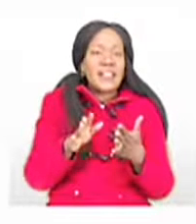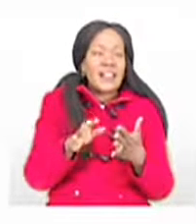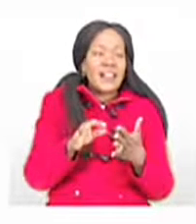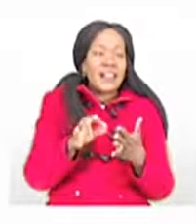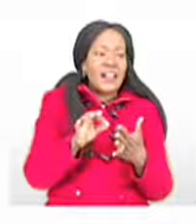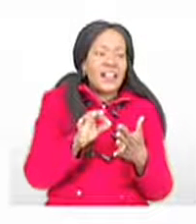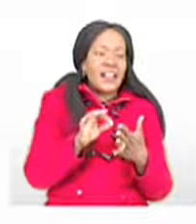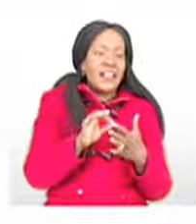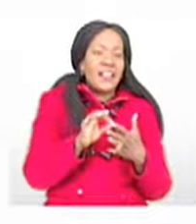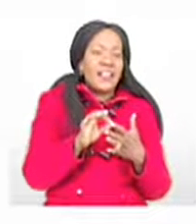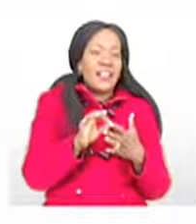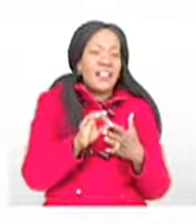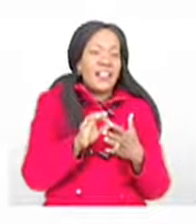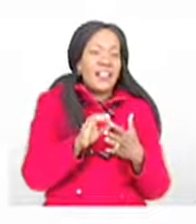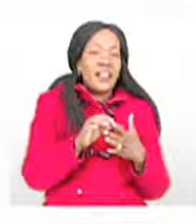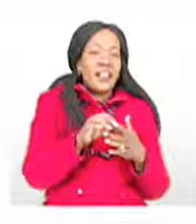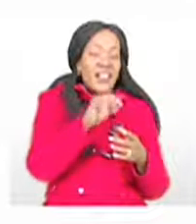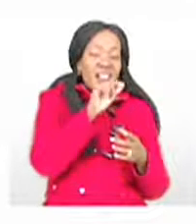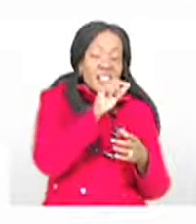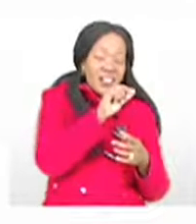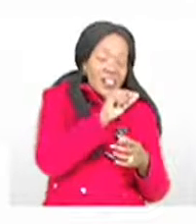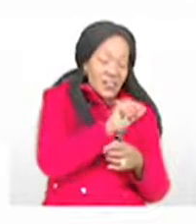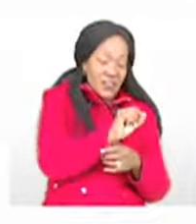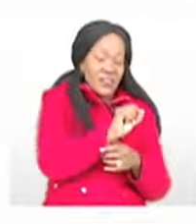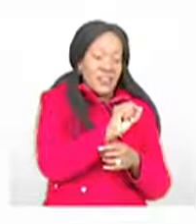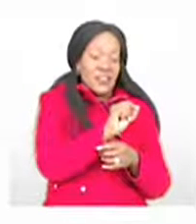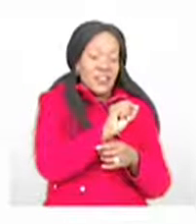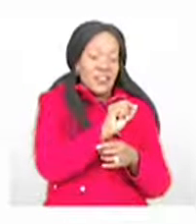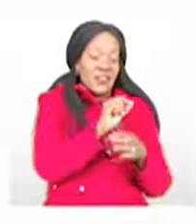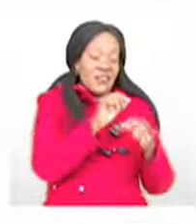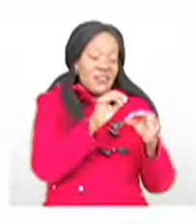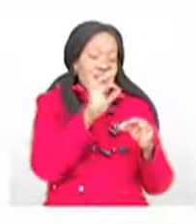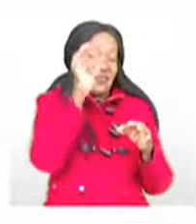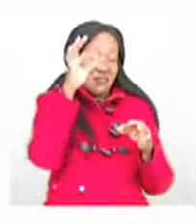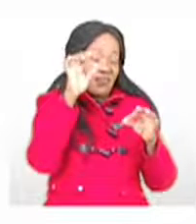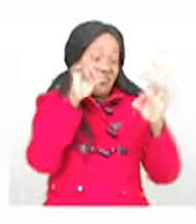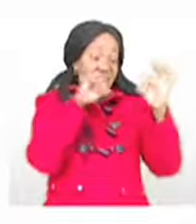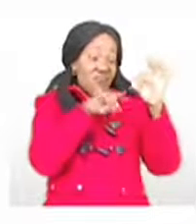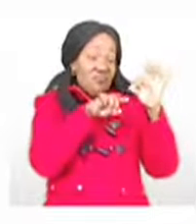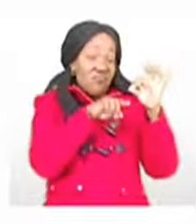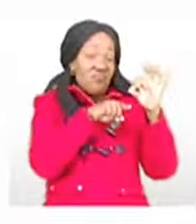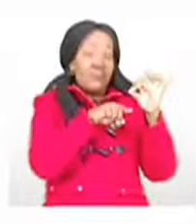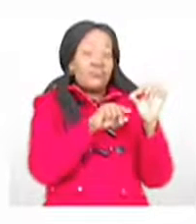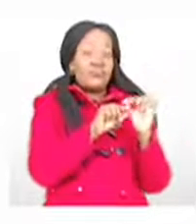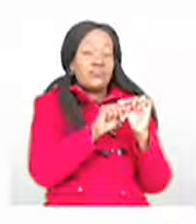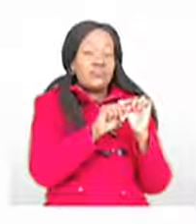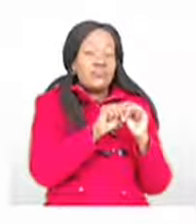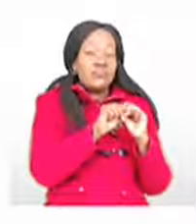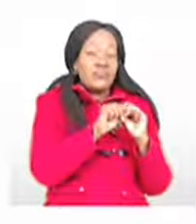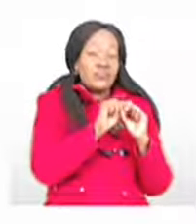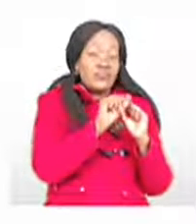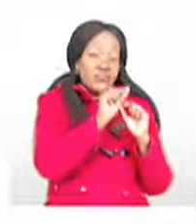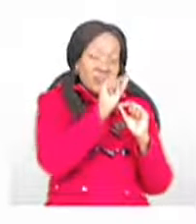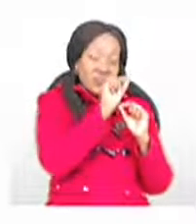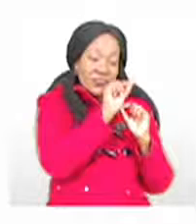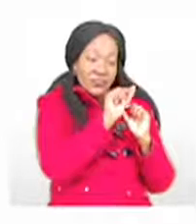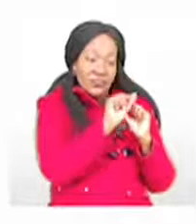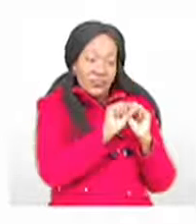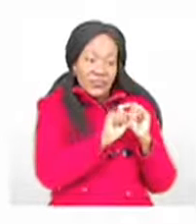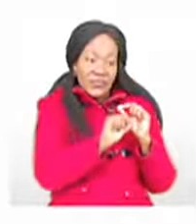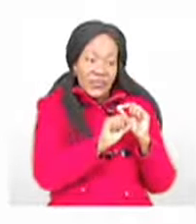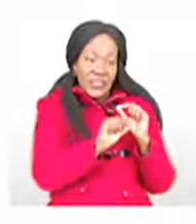under the bee. Put your pencil on the dotted line and let's go slowly